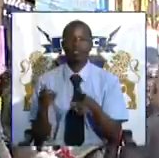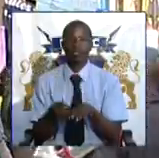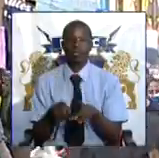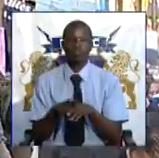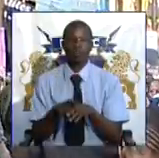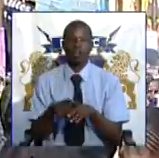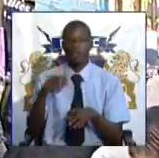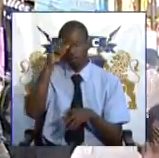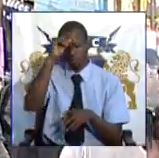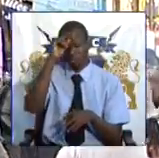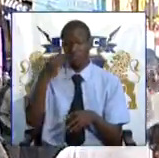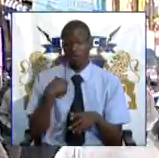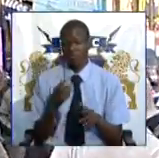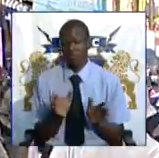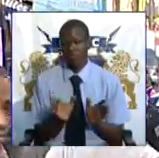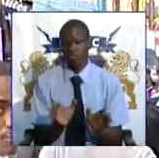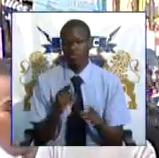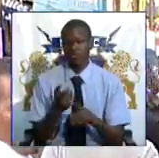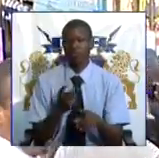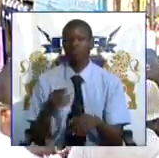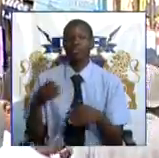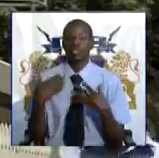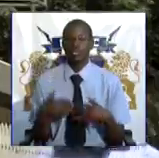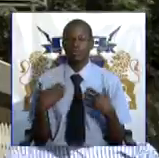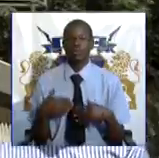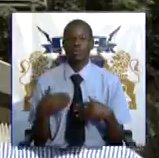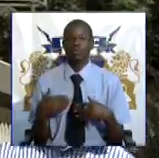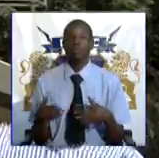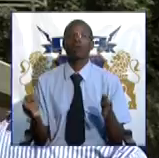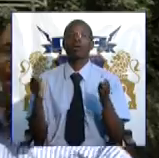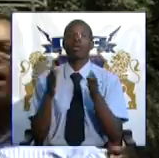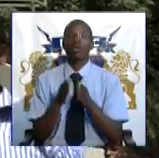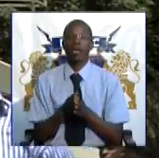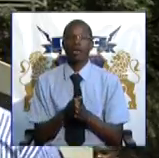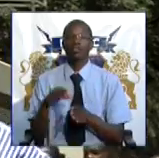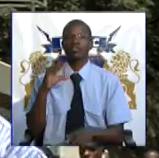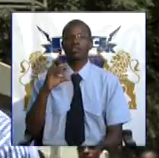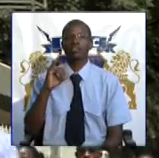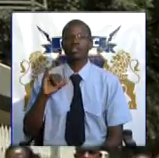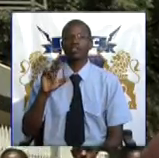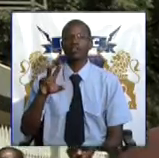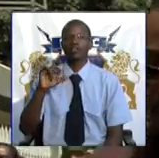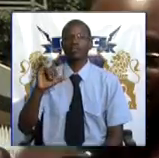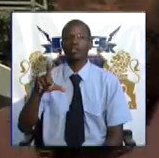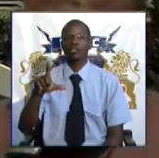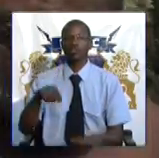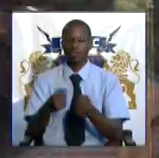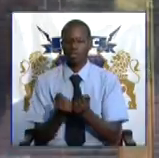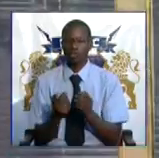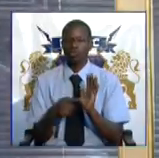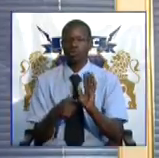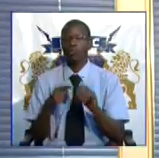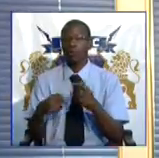pressure from citizens and the civil society to show progress made in promoting integrity and preventing